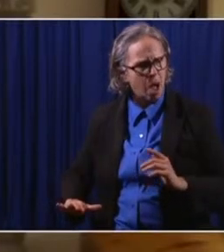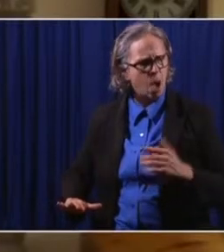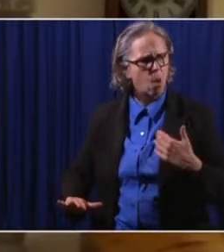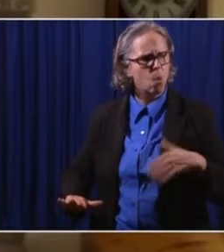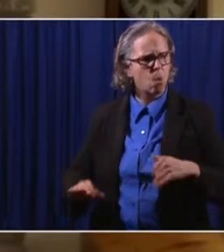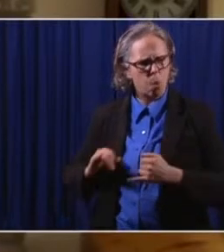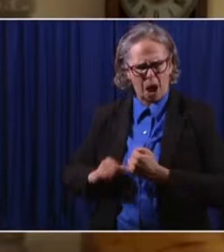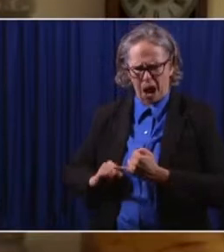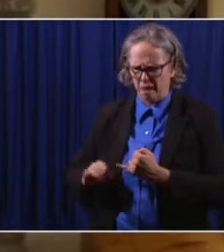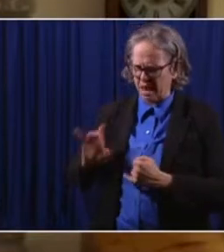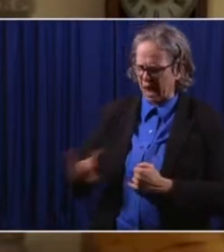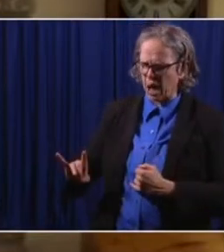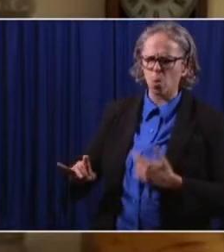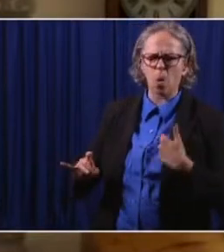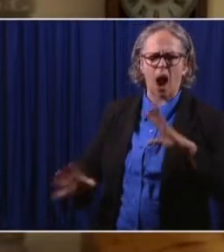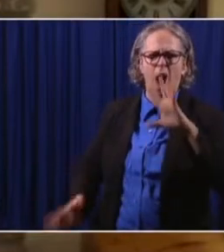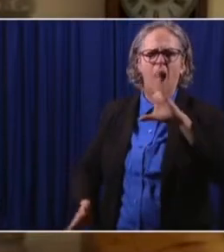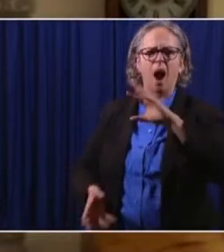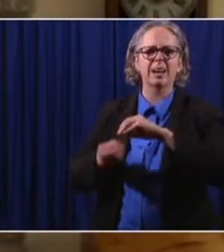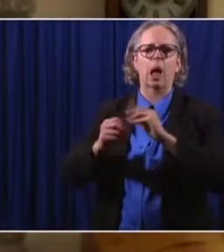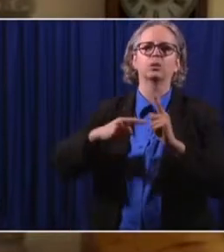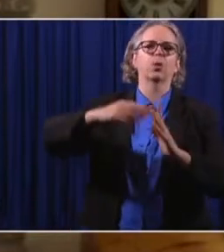88. Eric, let's go to the top 10.